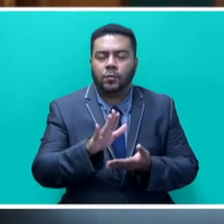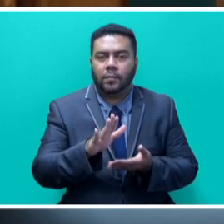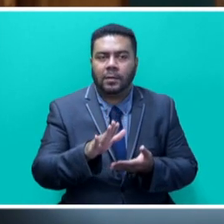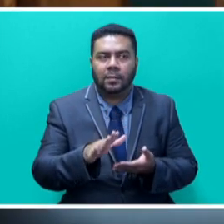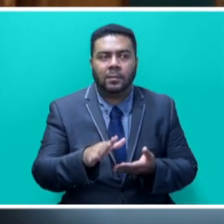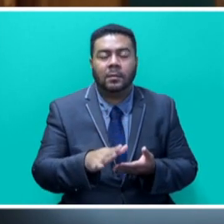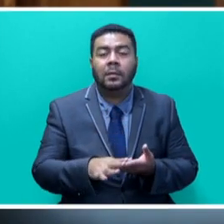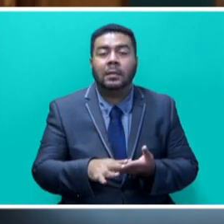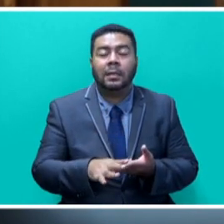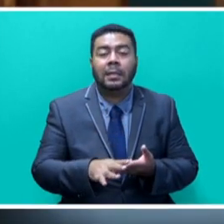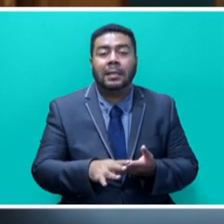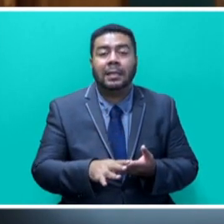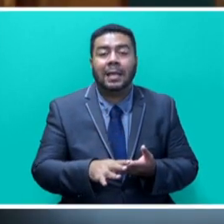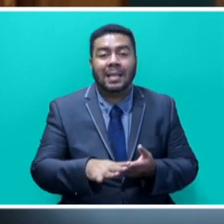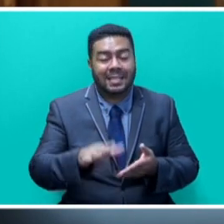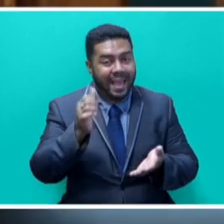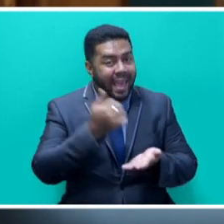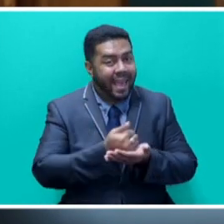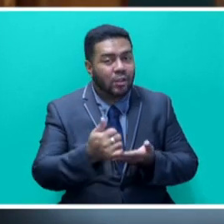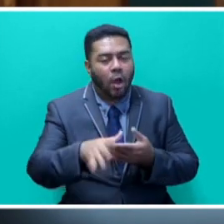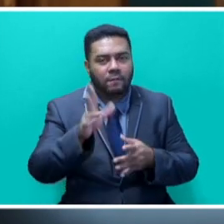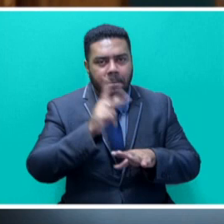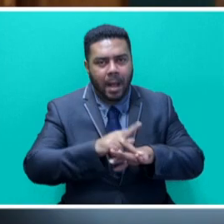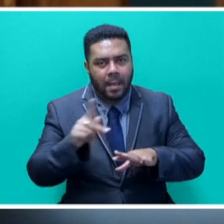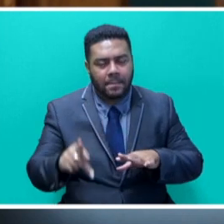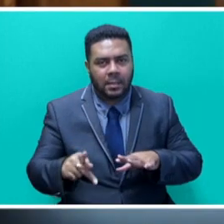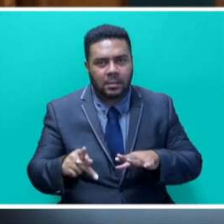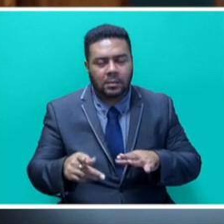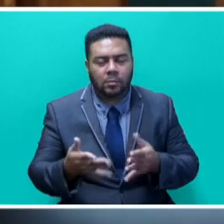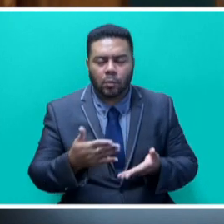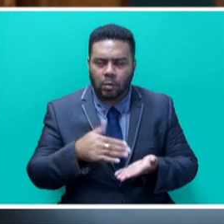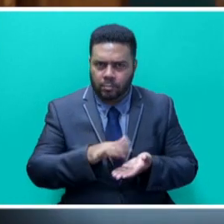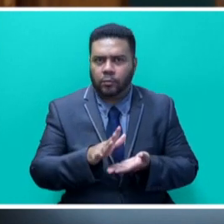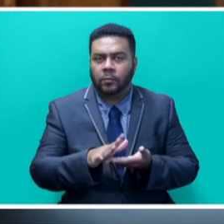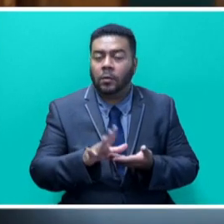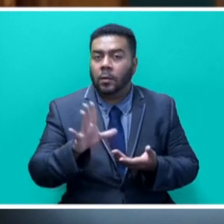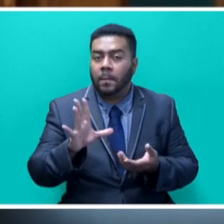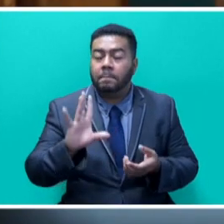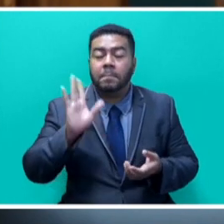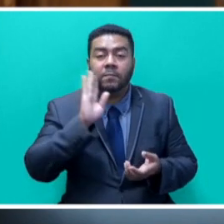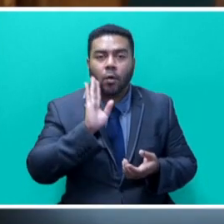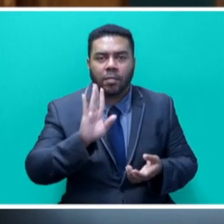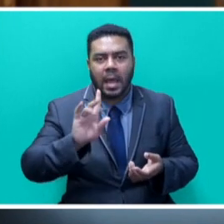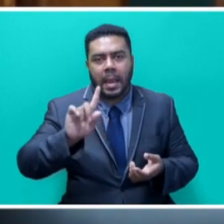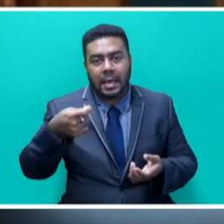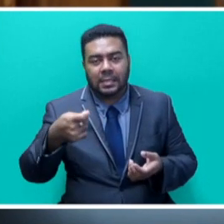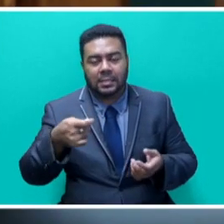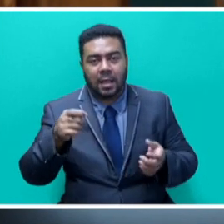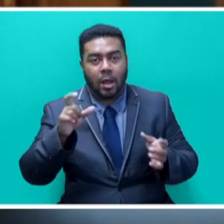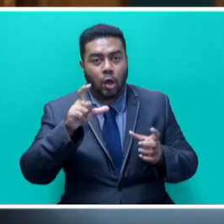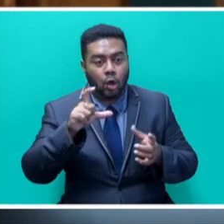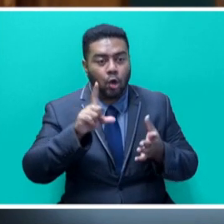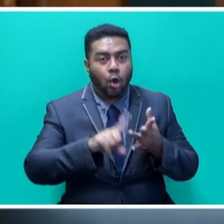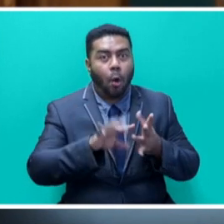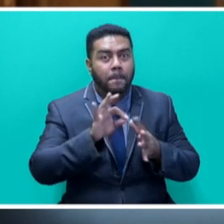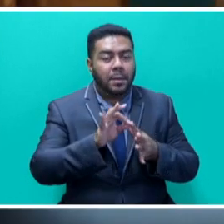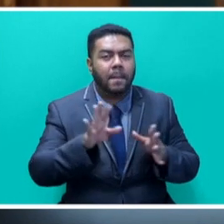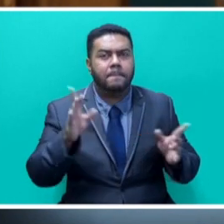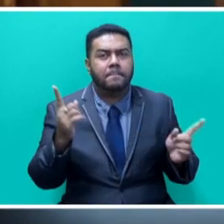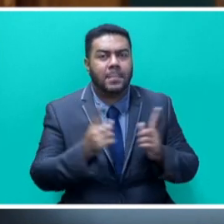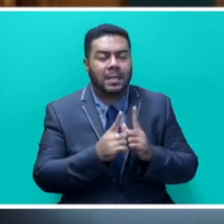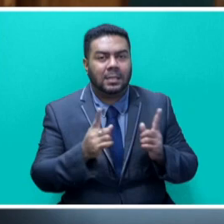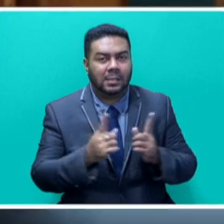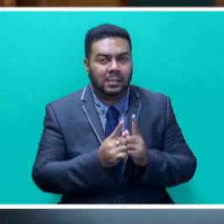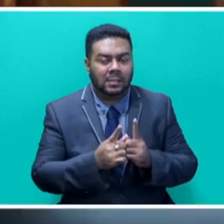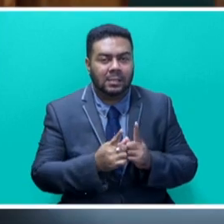COP in Glasgow. The Ministry will progress work on the forestry bill to ensure it complements the soon-to-be Climate